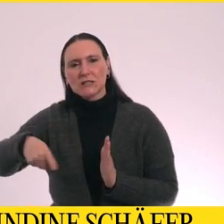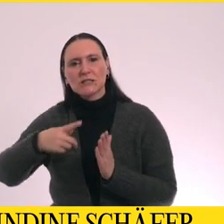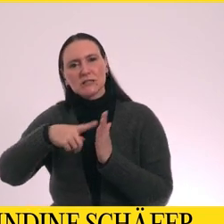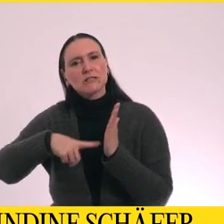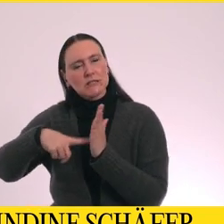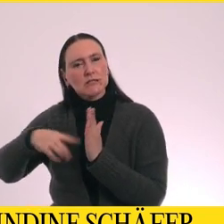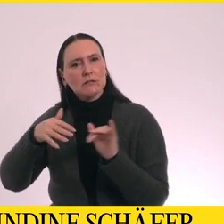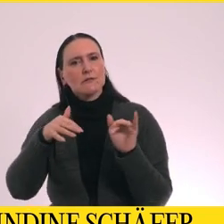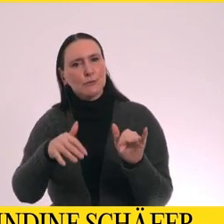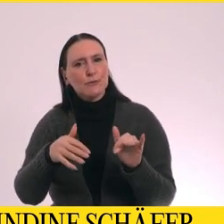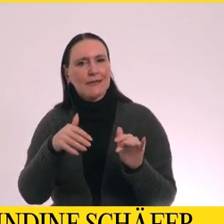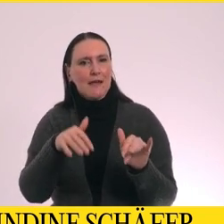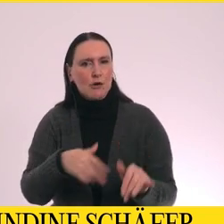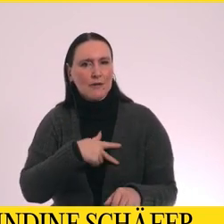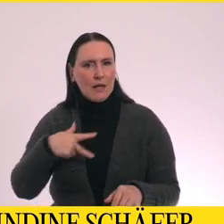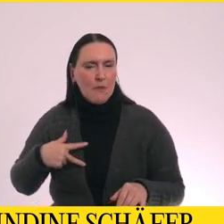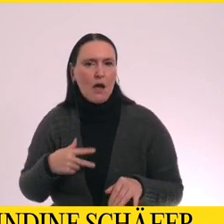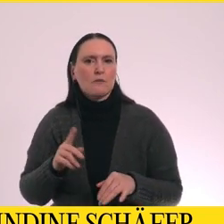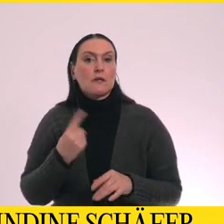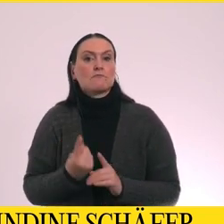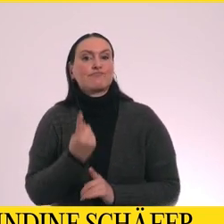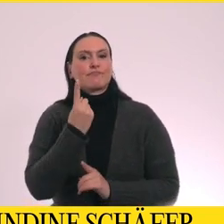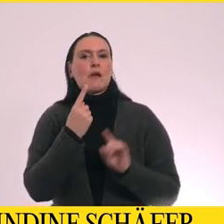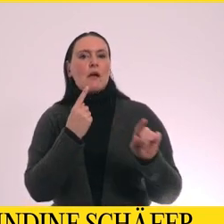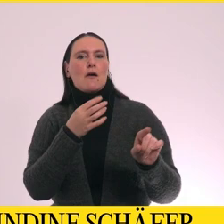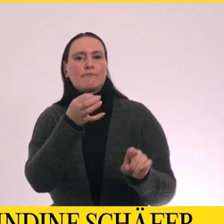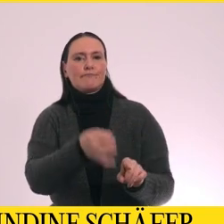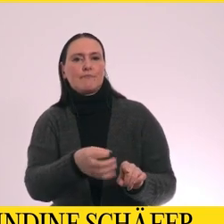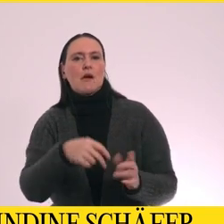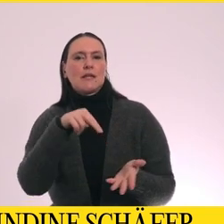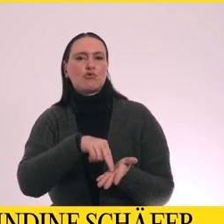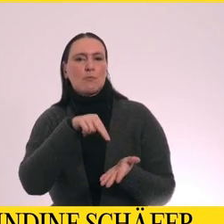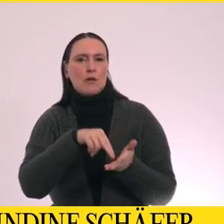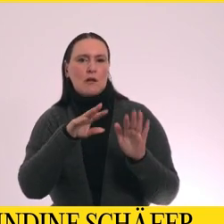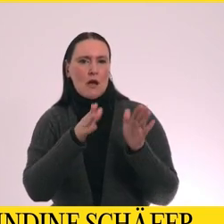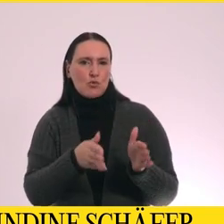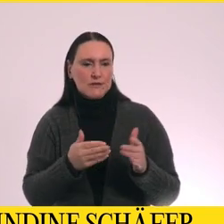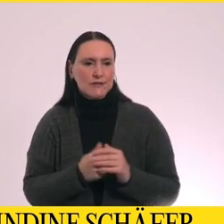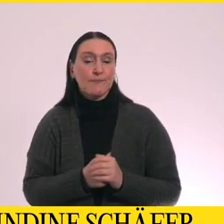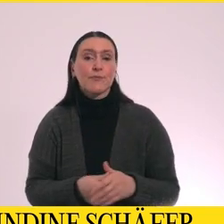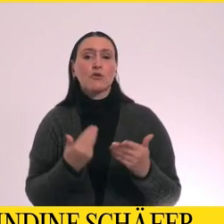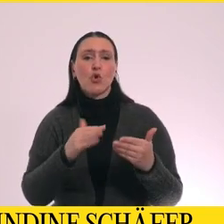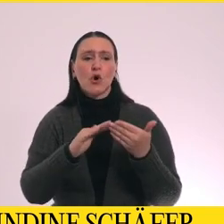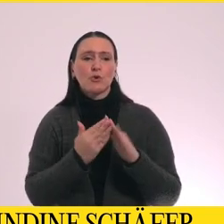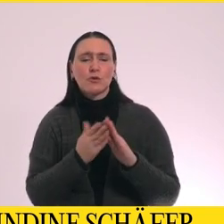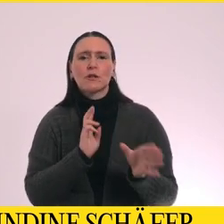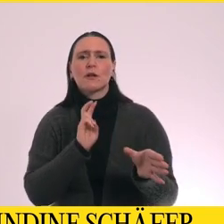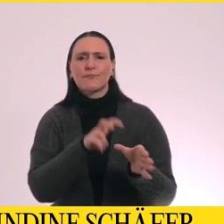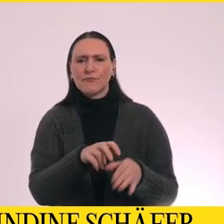place. And I've been a part of the community since mid 2019, I